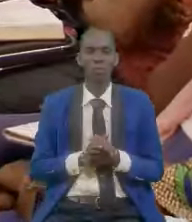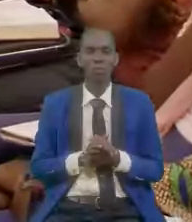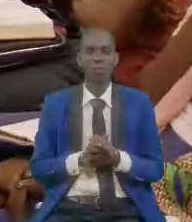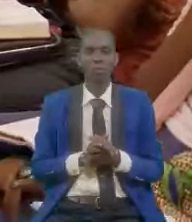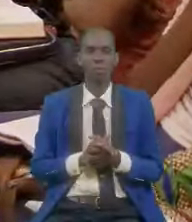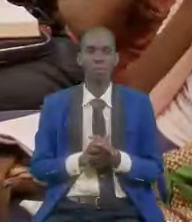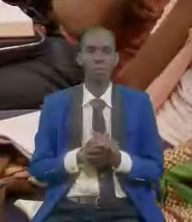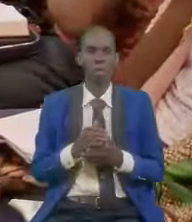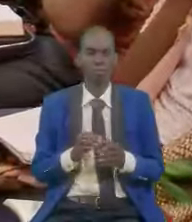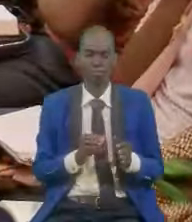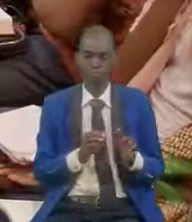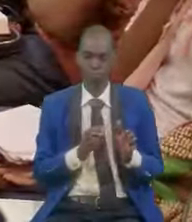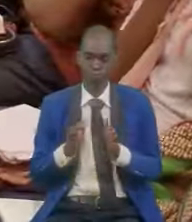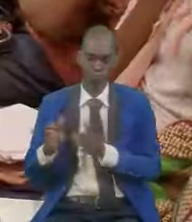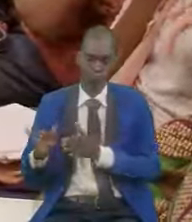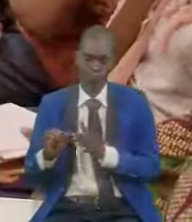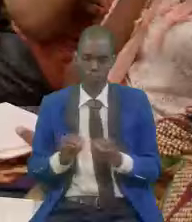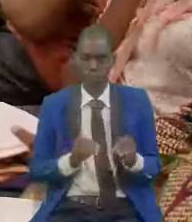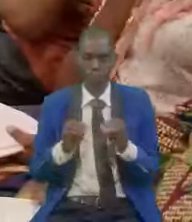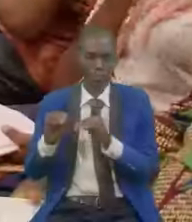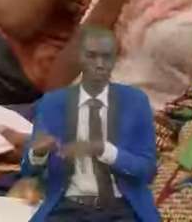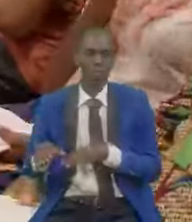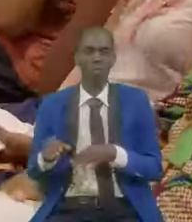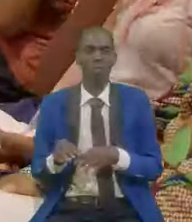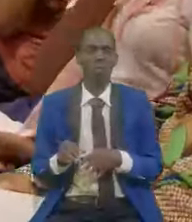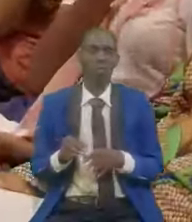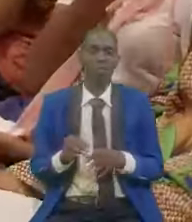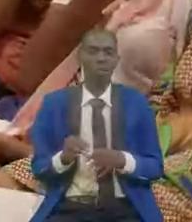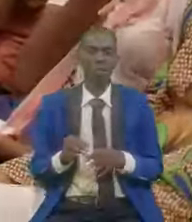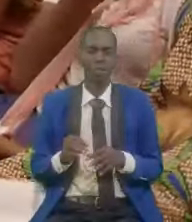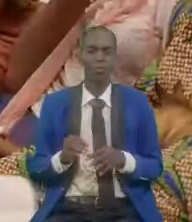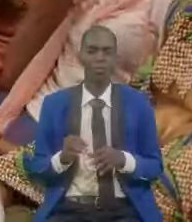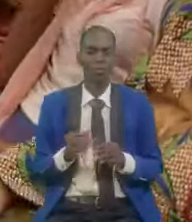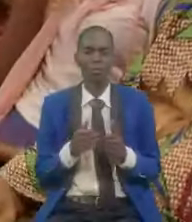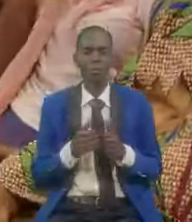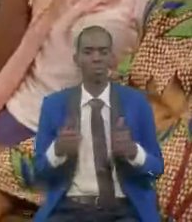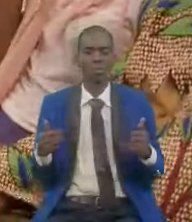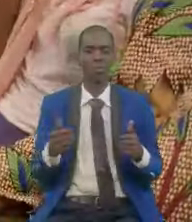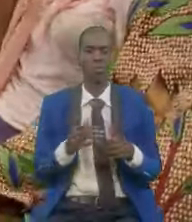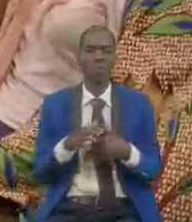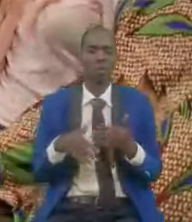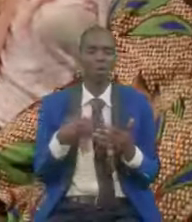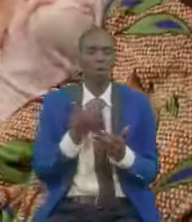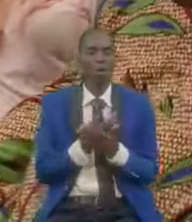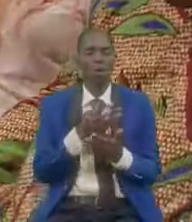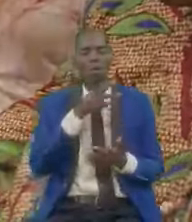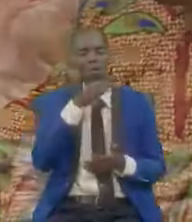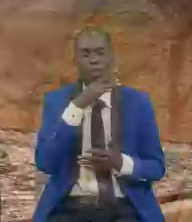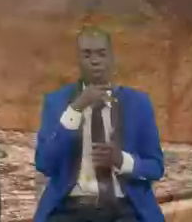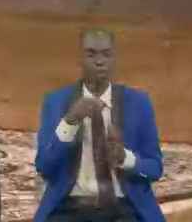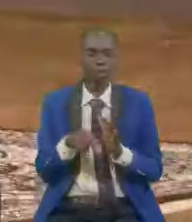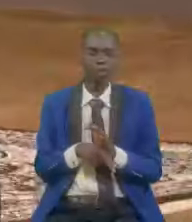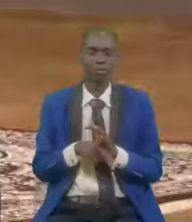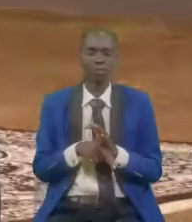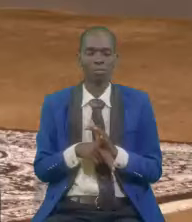21. In verse 21, wherefore lay apart all